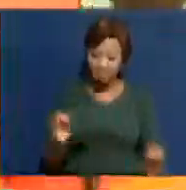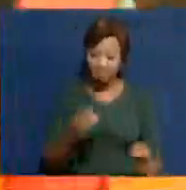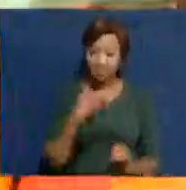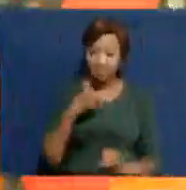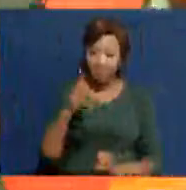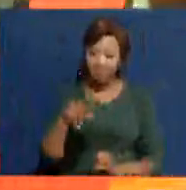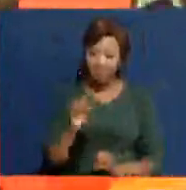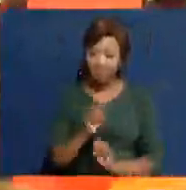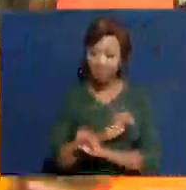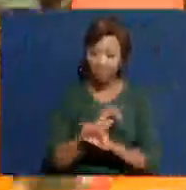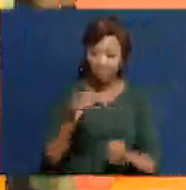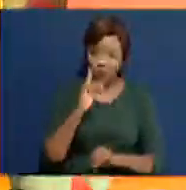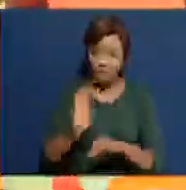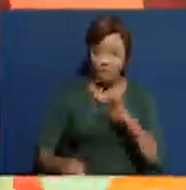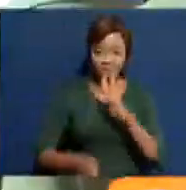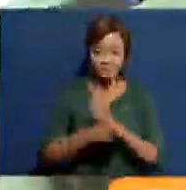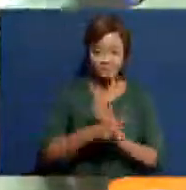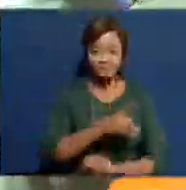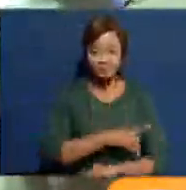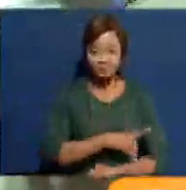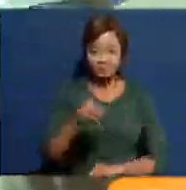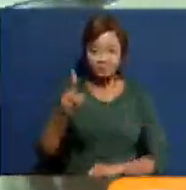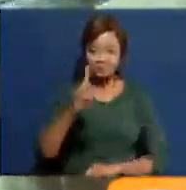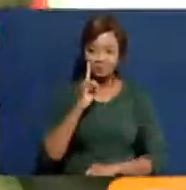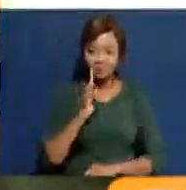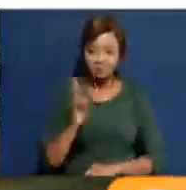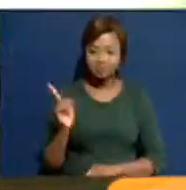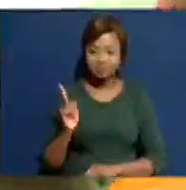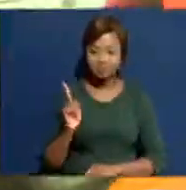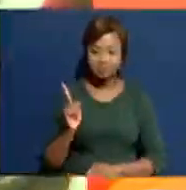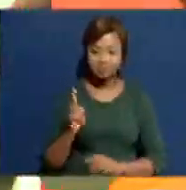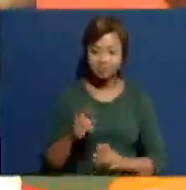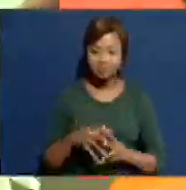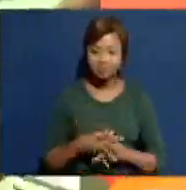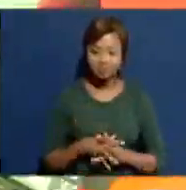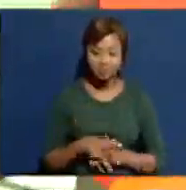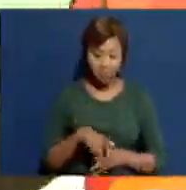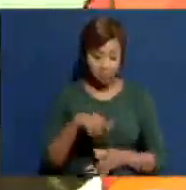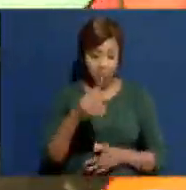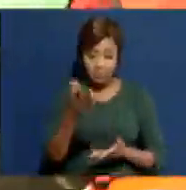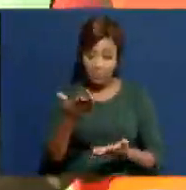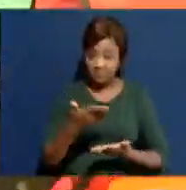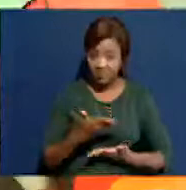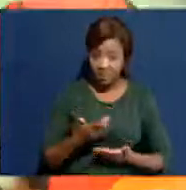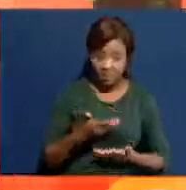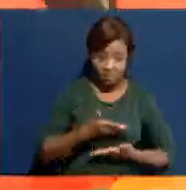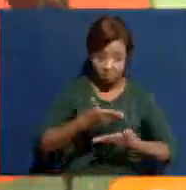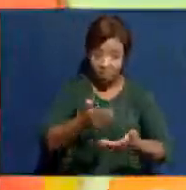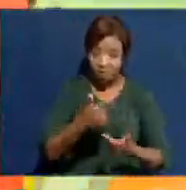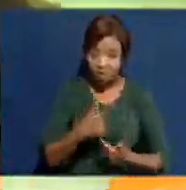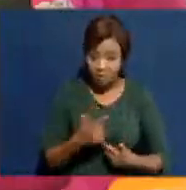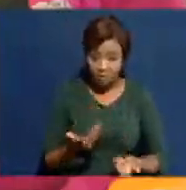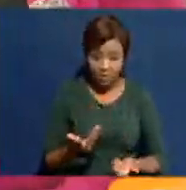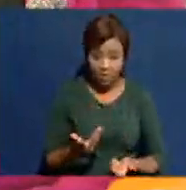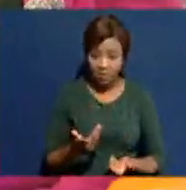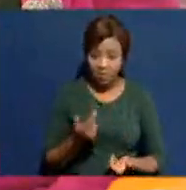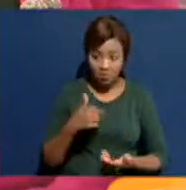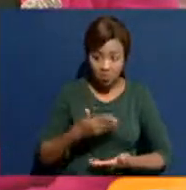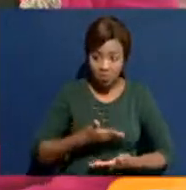The MCAs ejected her out of their meeting. They invited me. No.